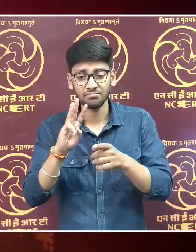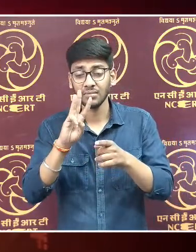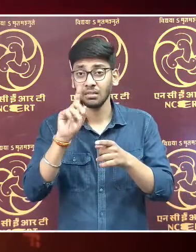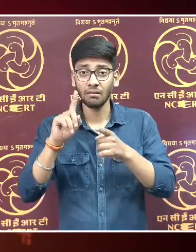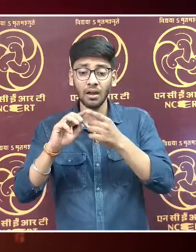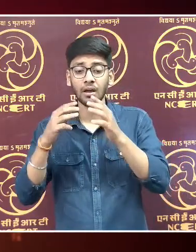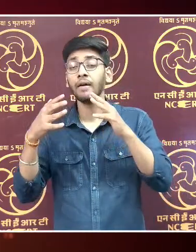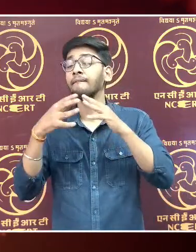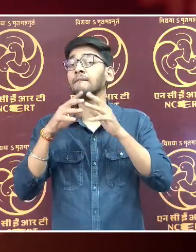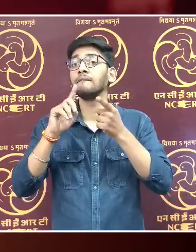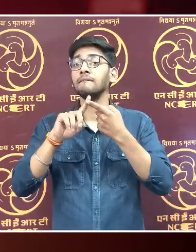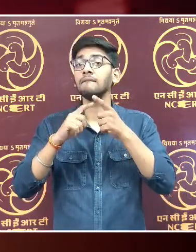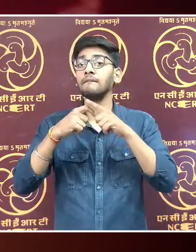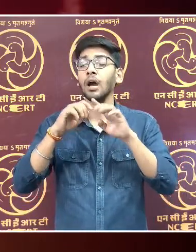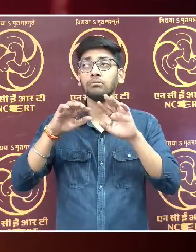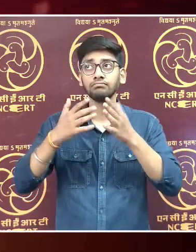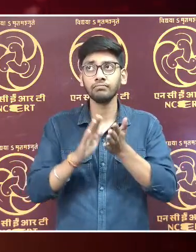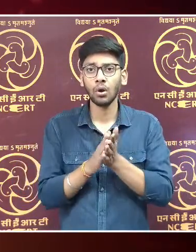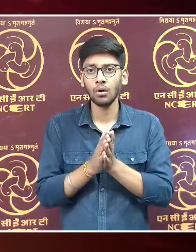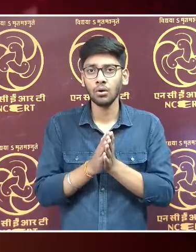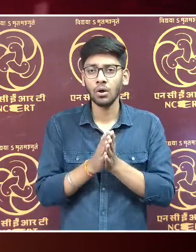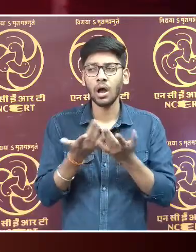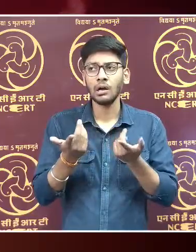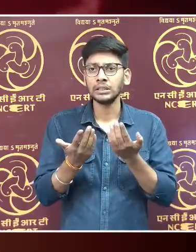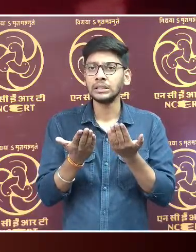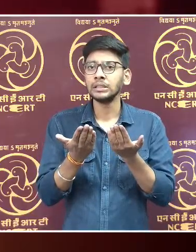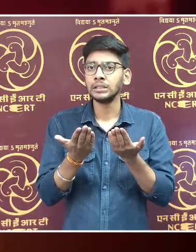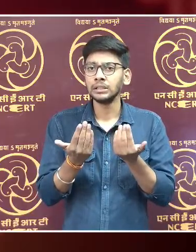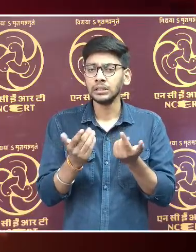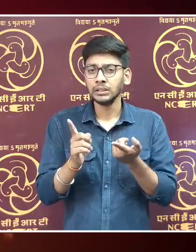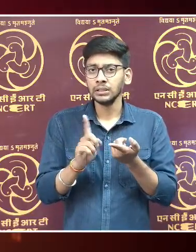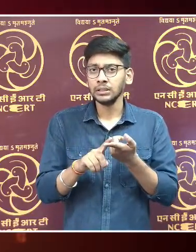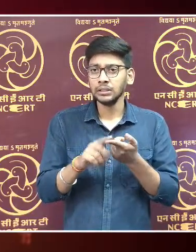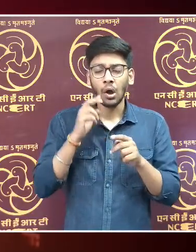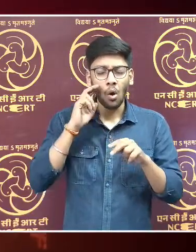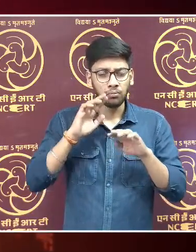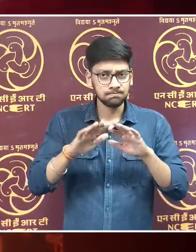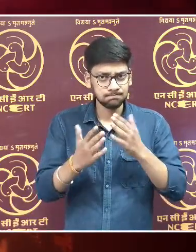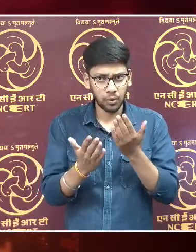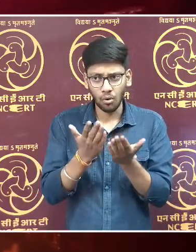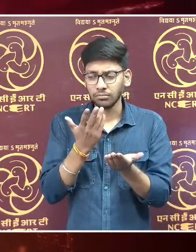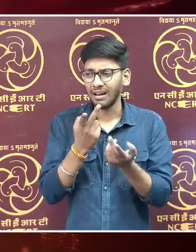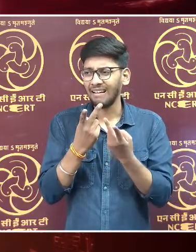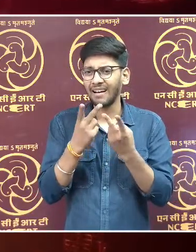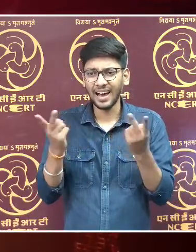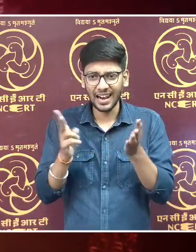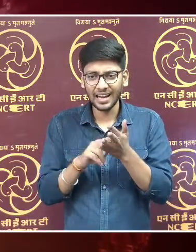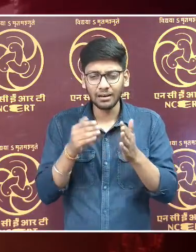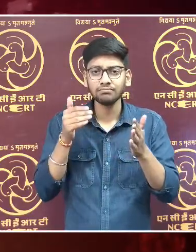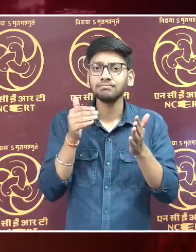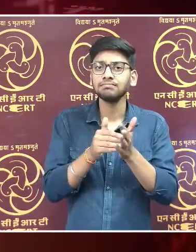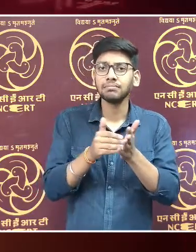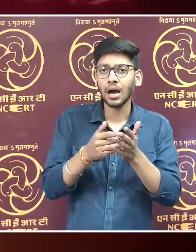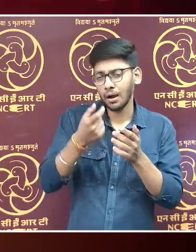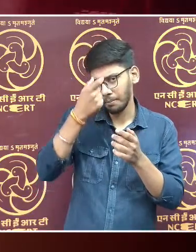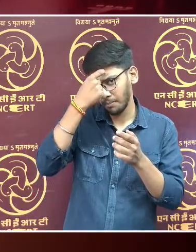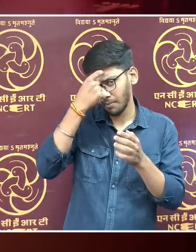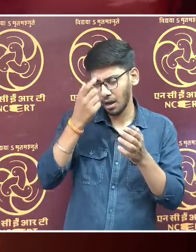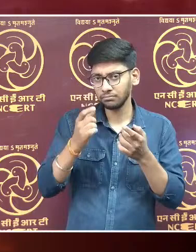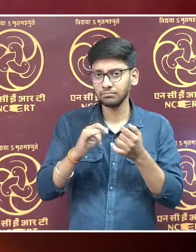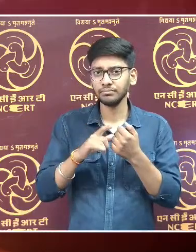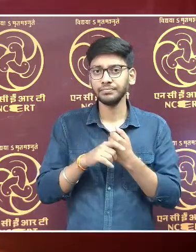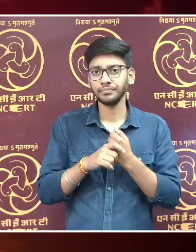is happening, the neuronal connections are still happening. So or if there is any complications in the birth, like lack of